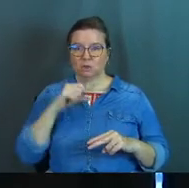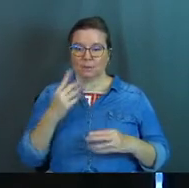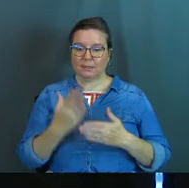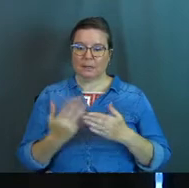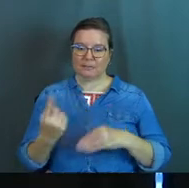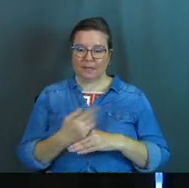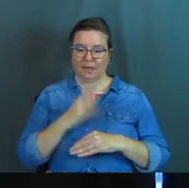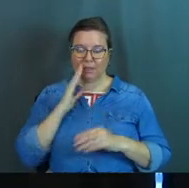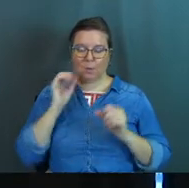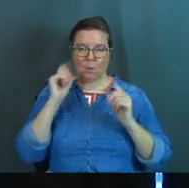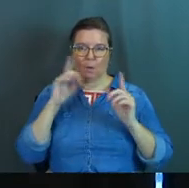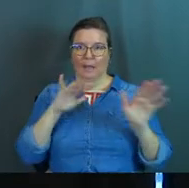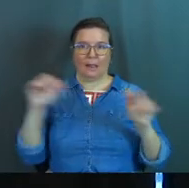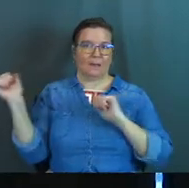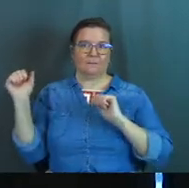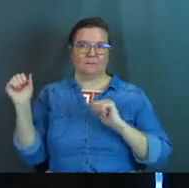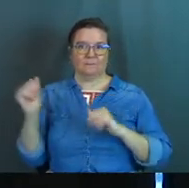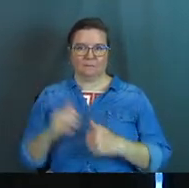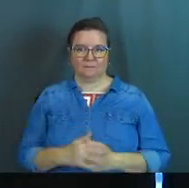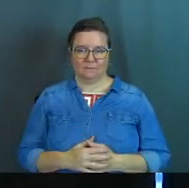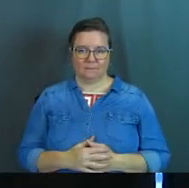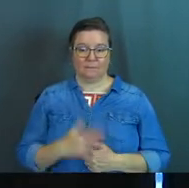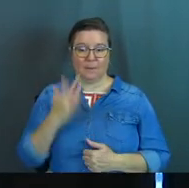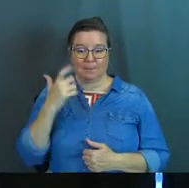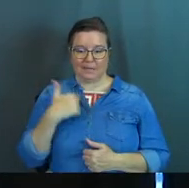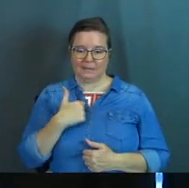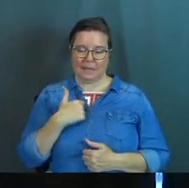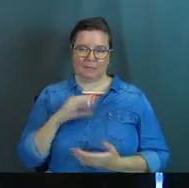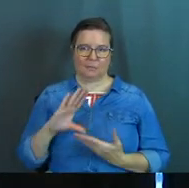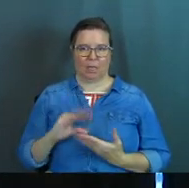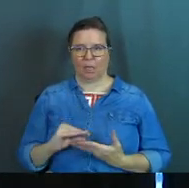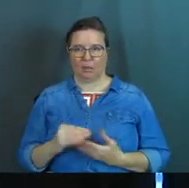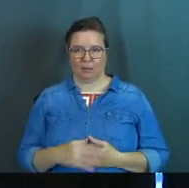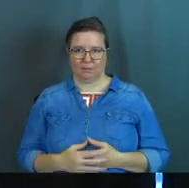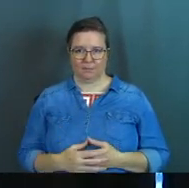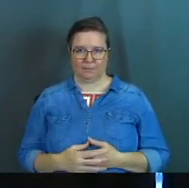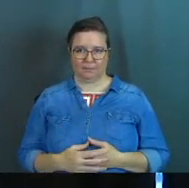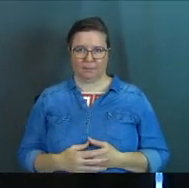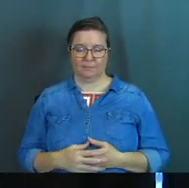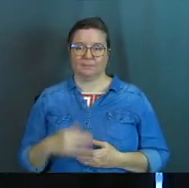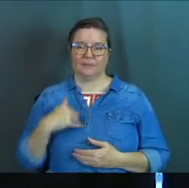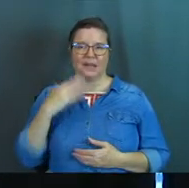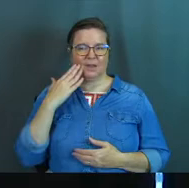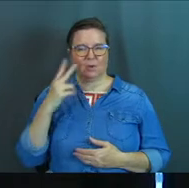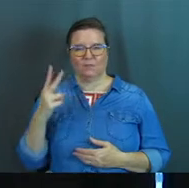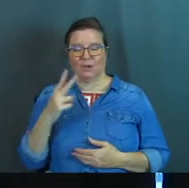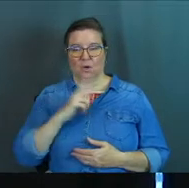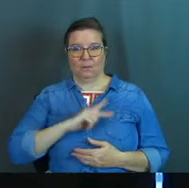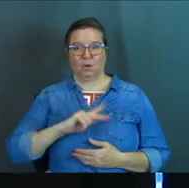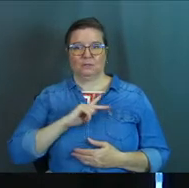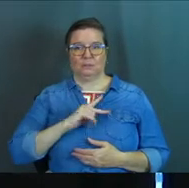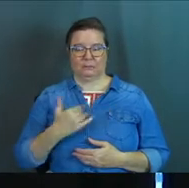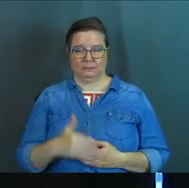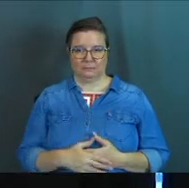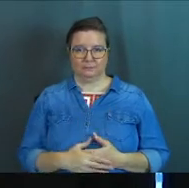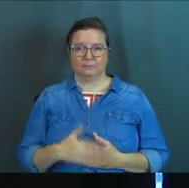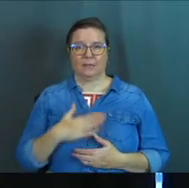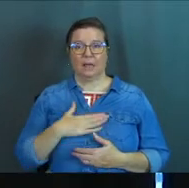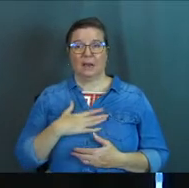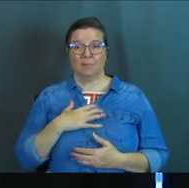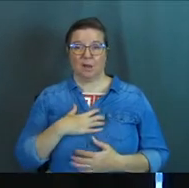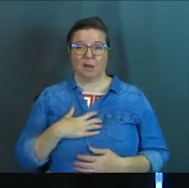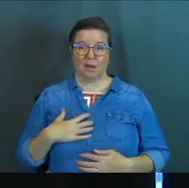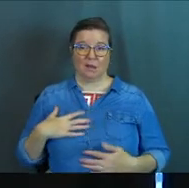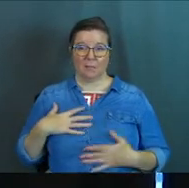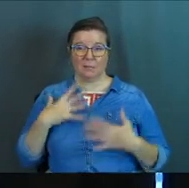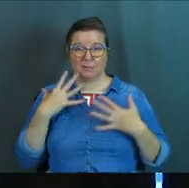that someday they're going to wake up and leave me because I'm so low. I know this is very personal. And my